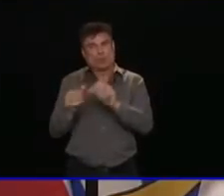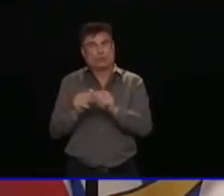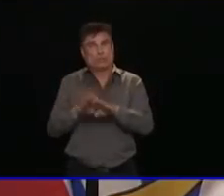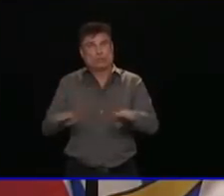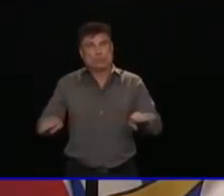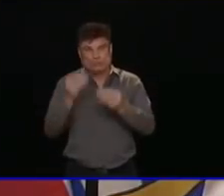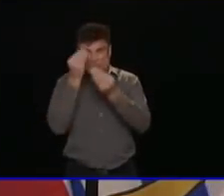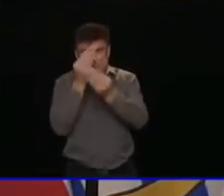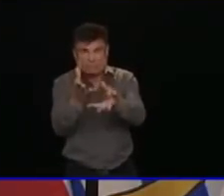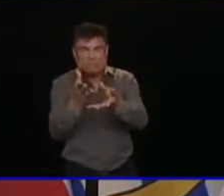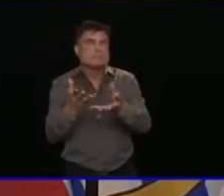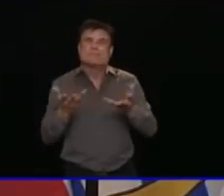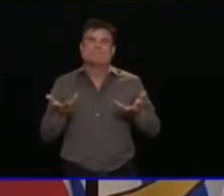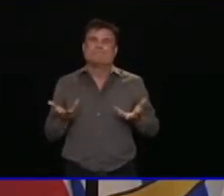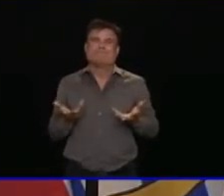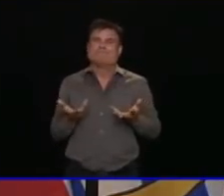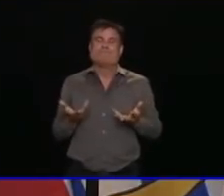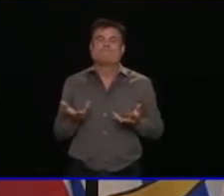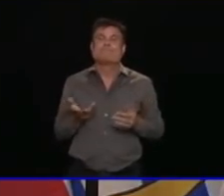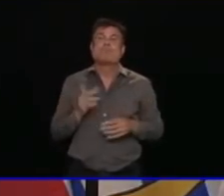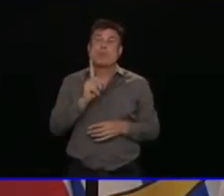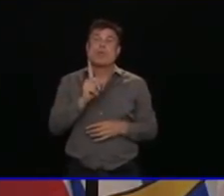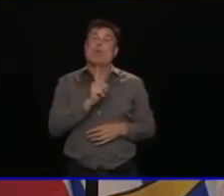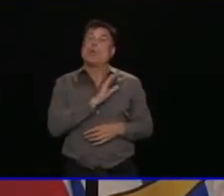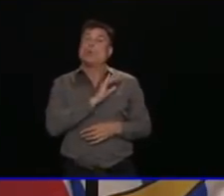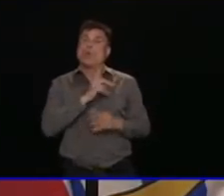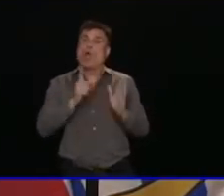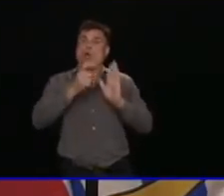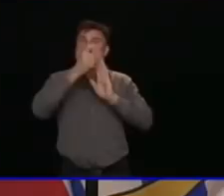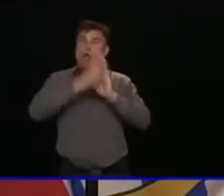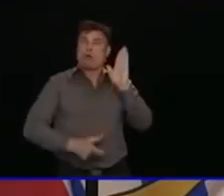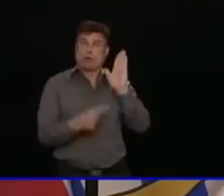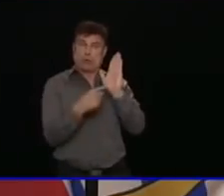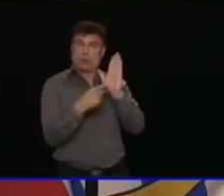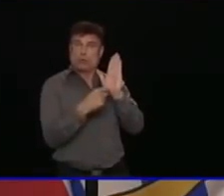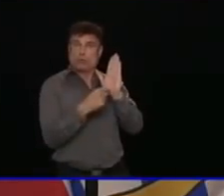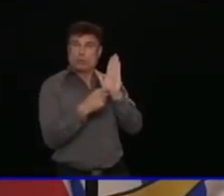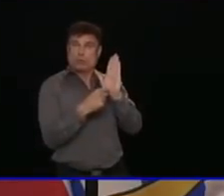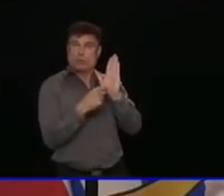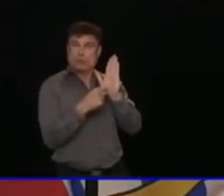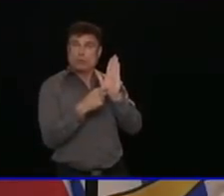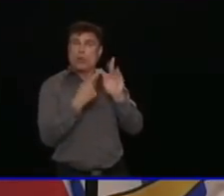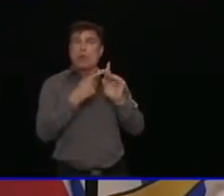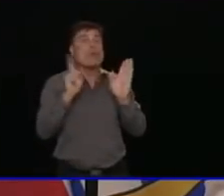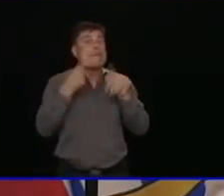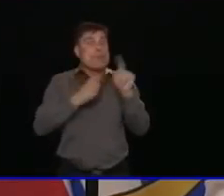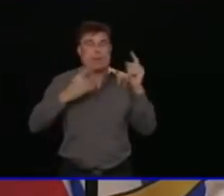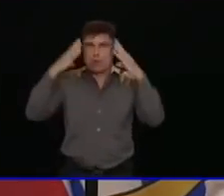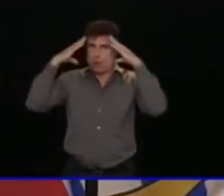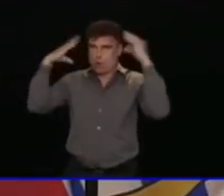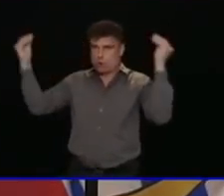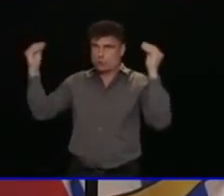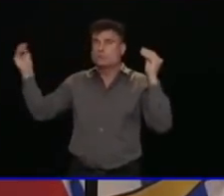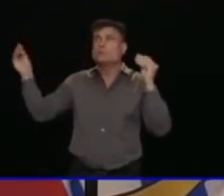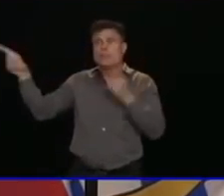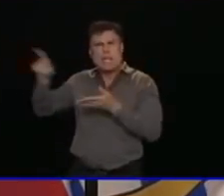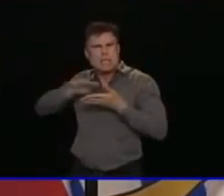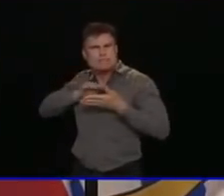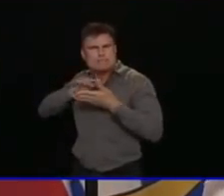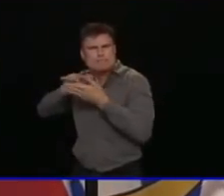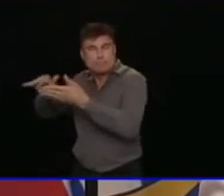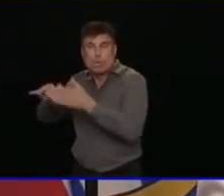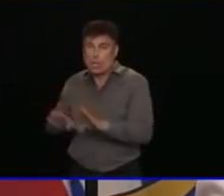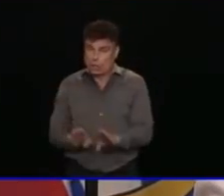at transmission from young people to adults and from adults to young people. And the bottom line with it is there's